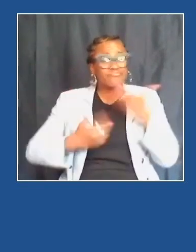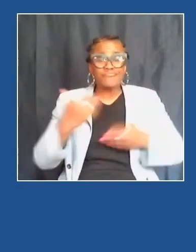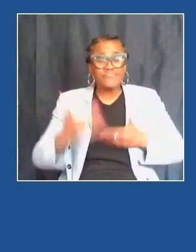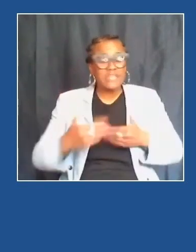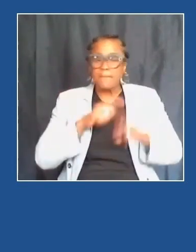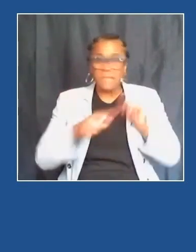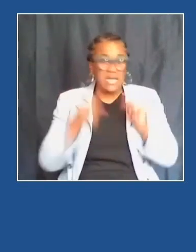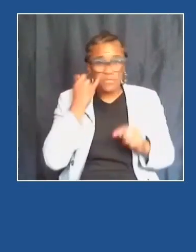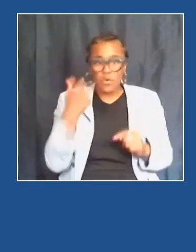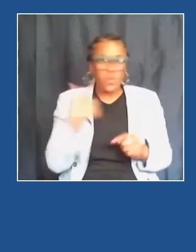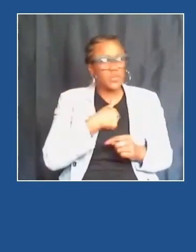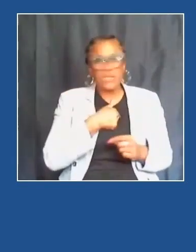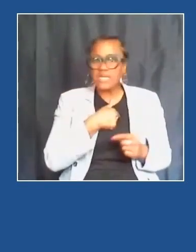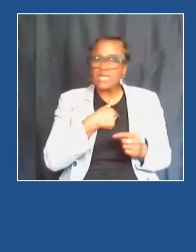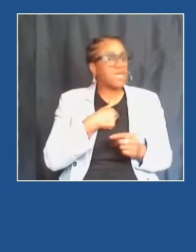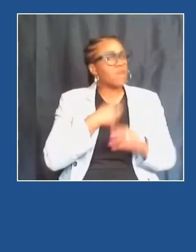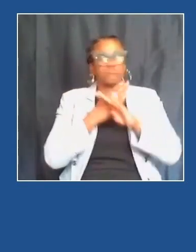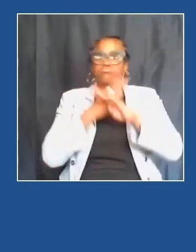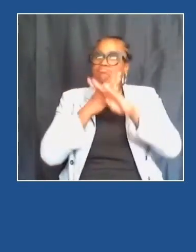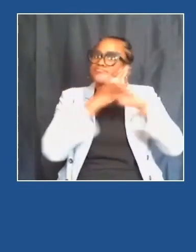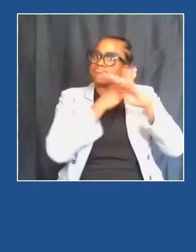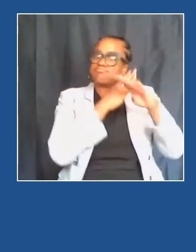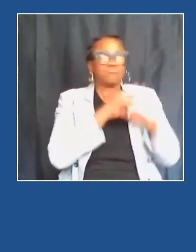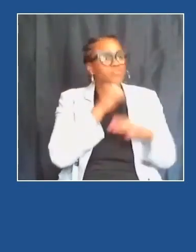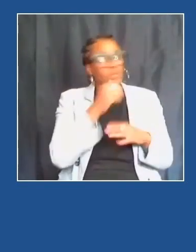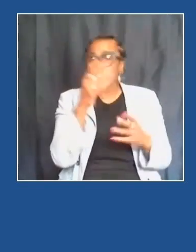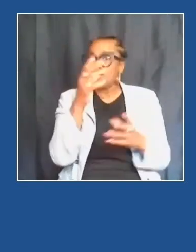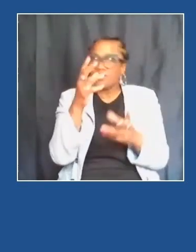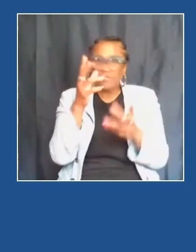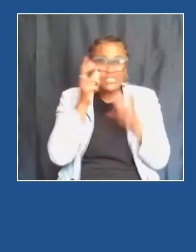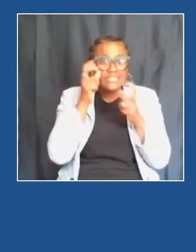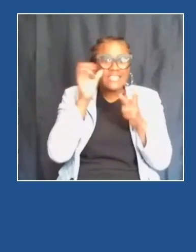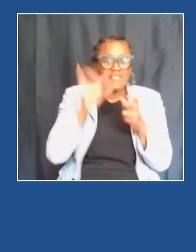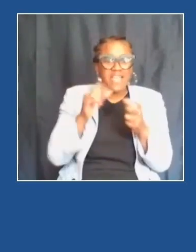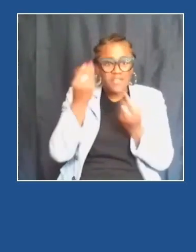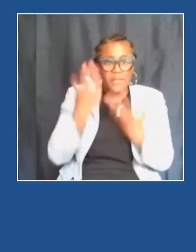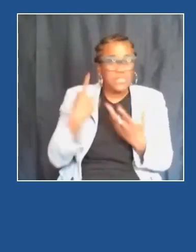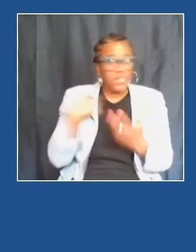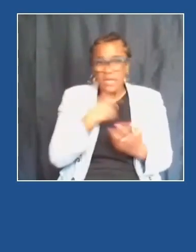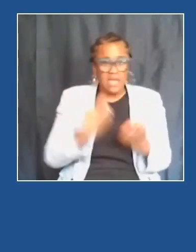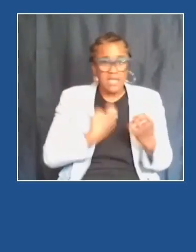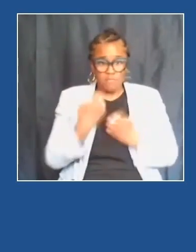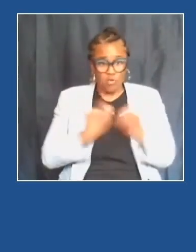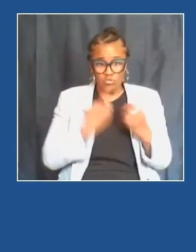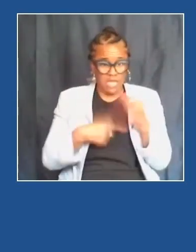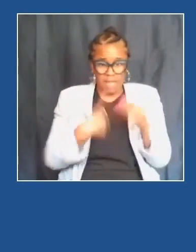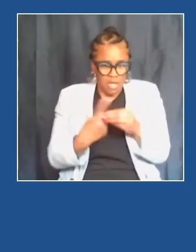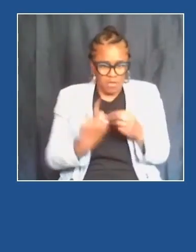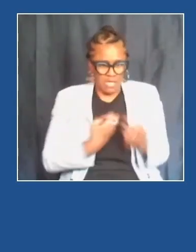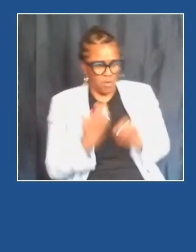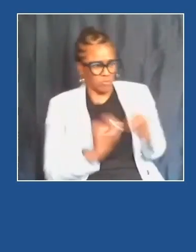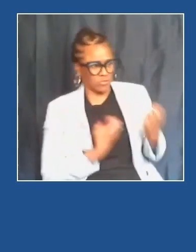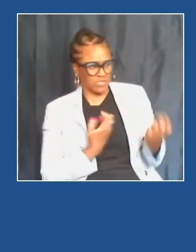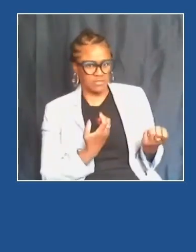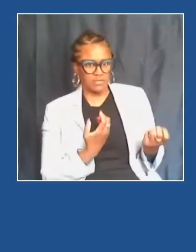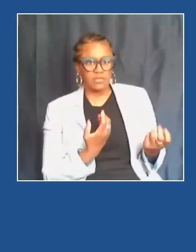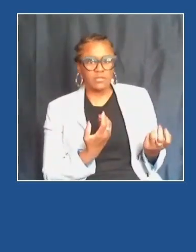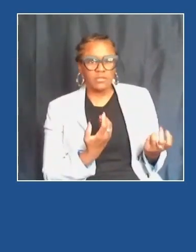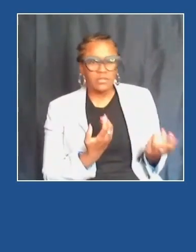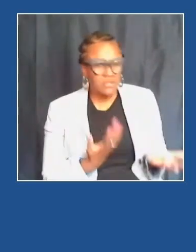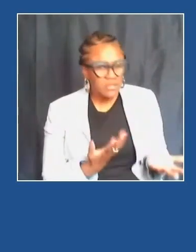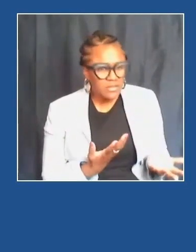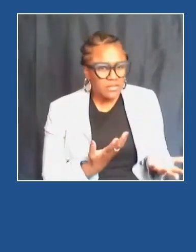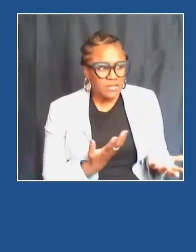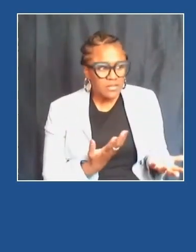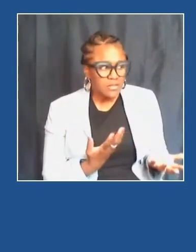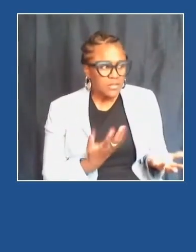in the way of receiving that information and we have an emotion about our emotion,